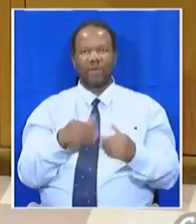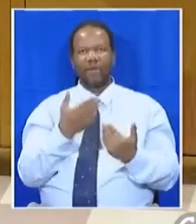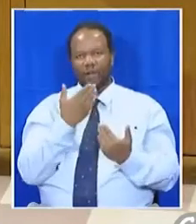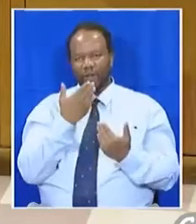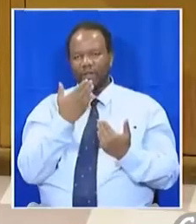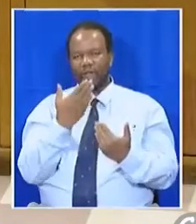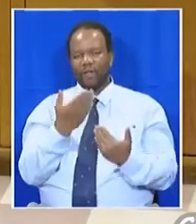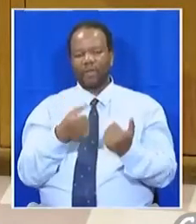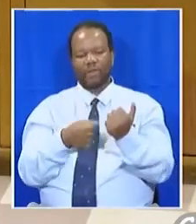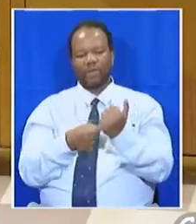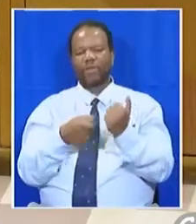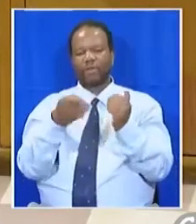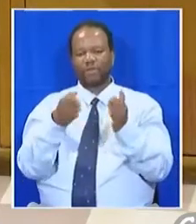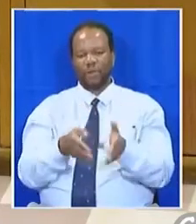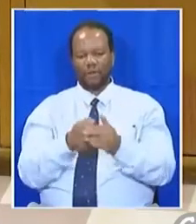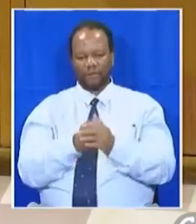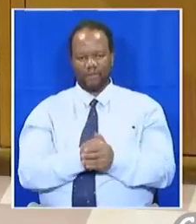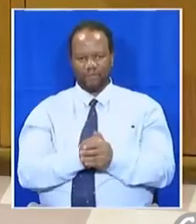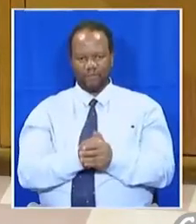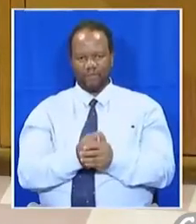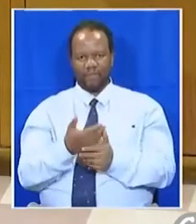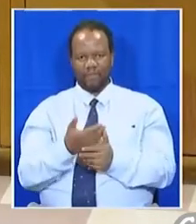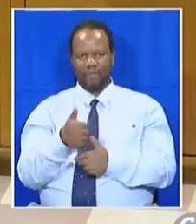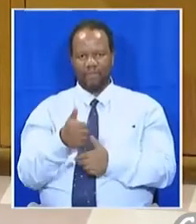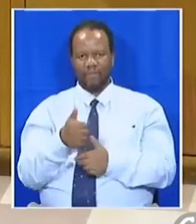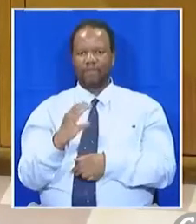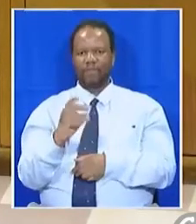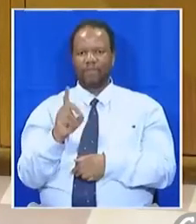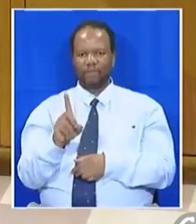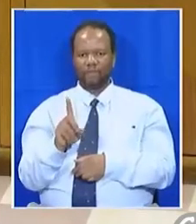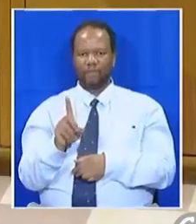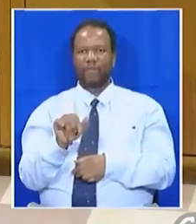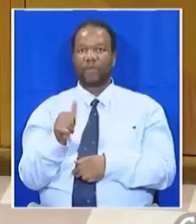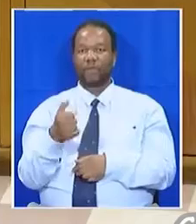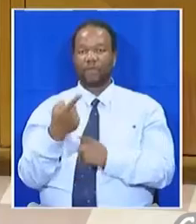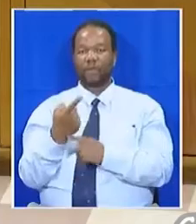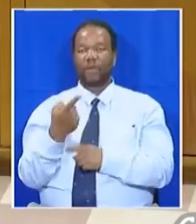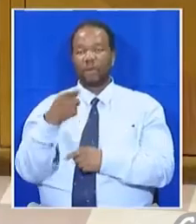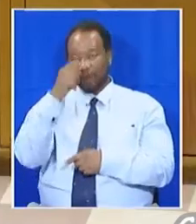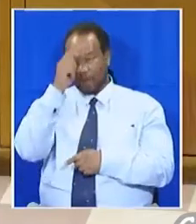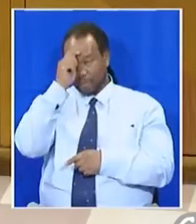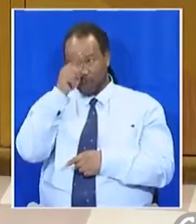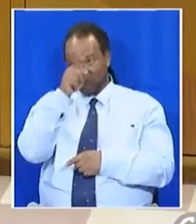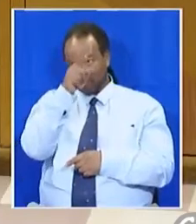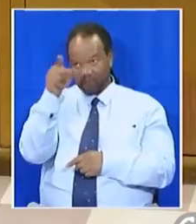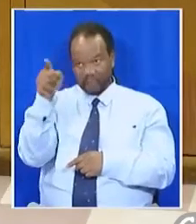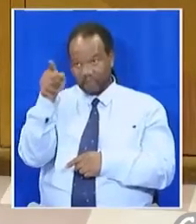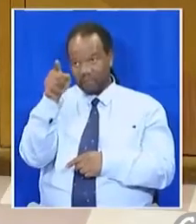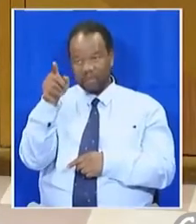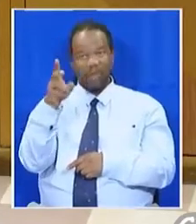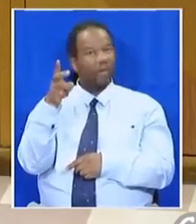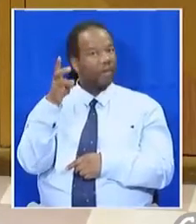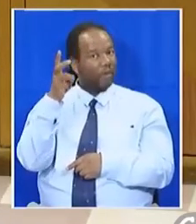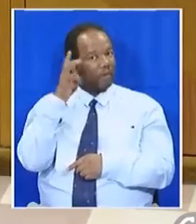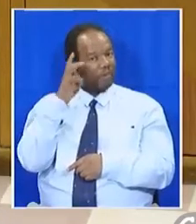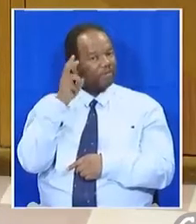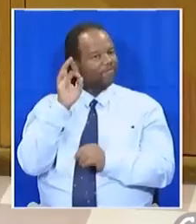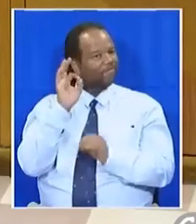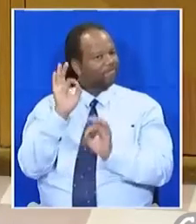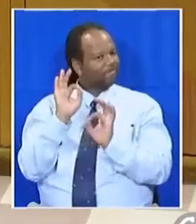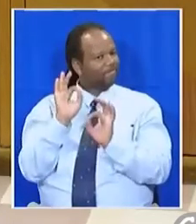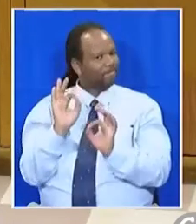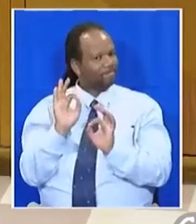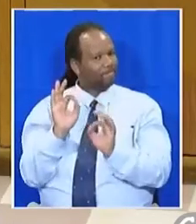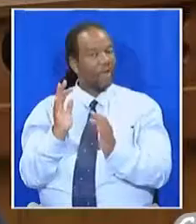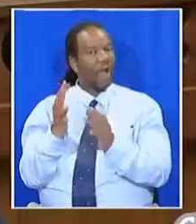Deputy Speaker. Well, the ACDP just trusts that the boys from Rondebosch will listen carefully about how to